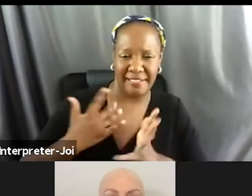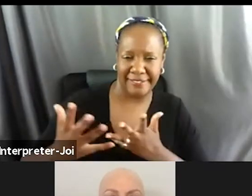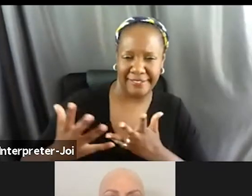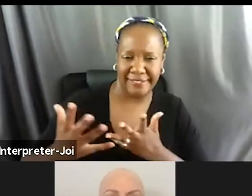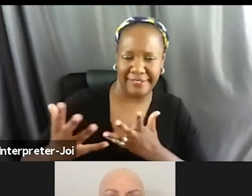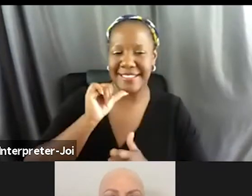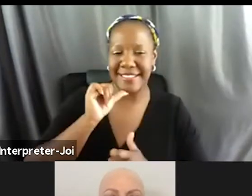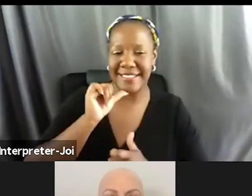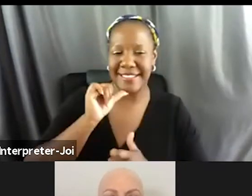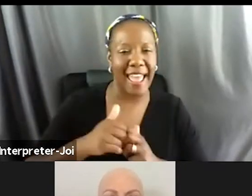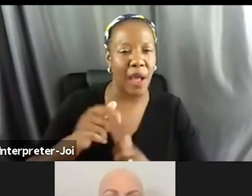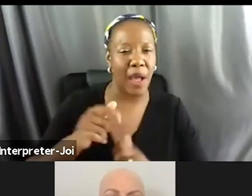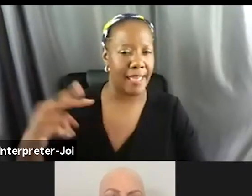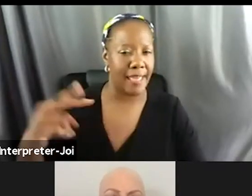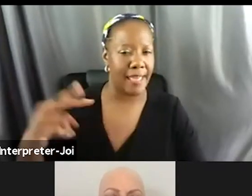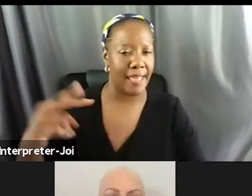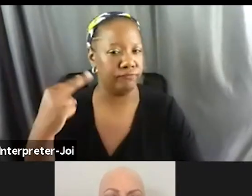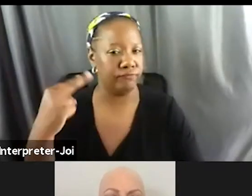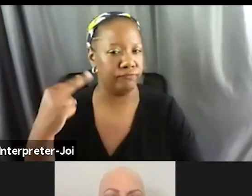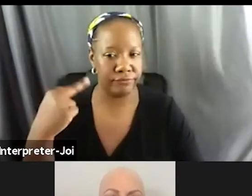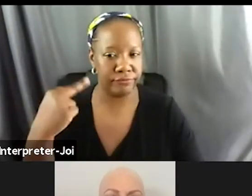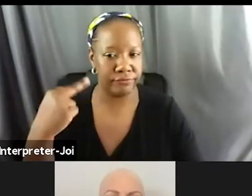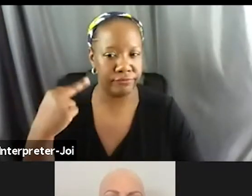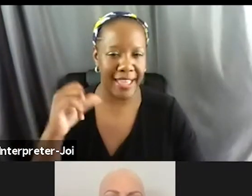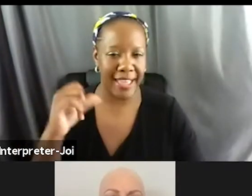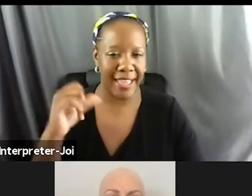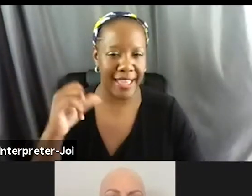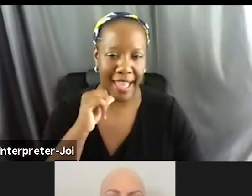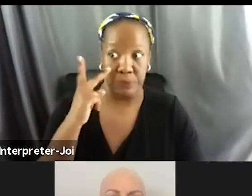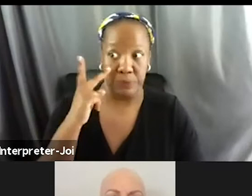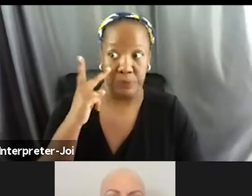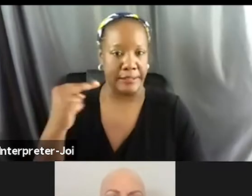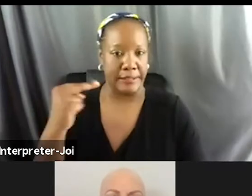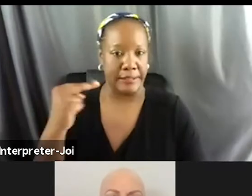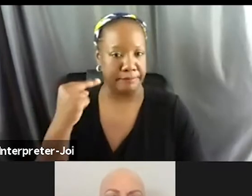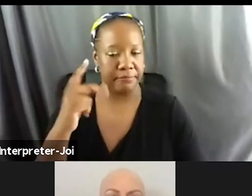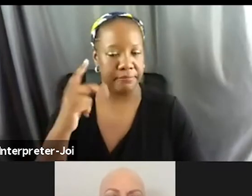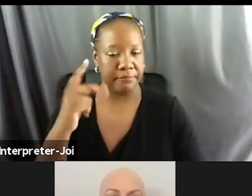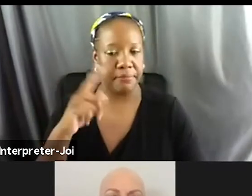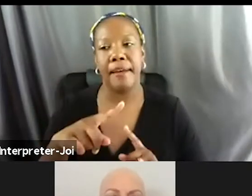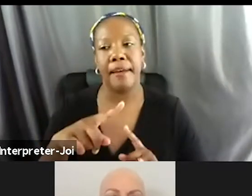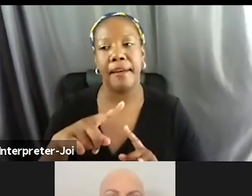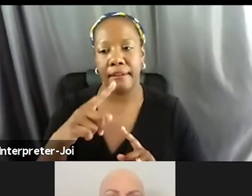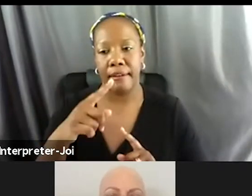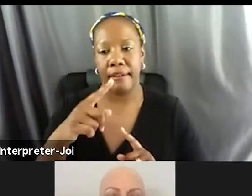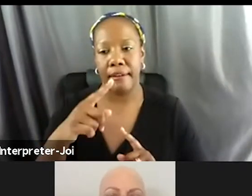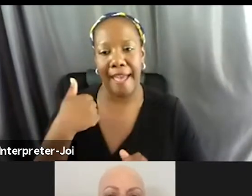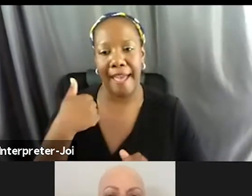me. So I don't have to quite deal with that. But I have had an